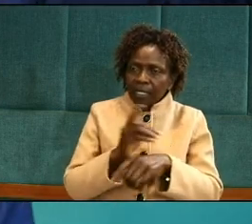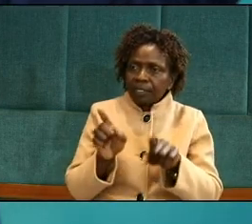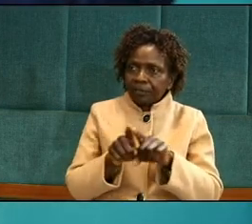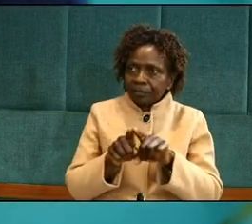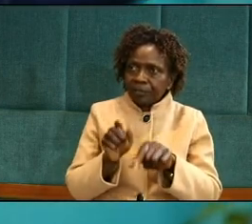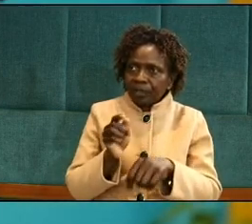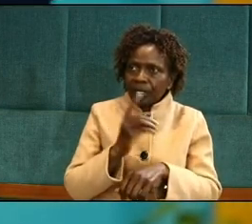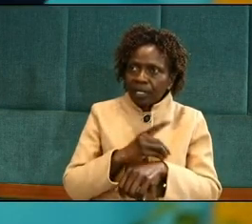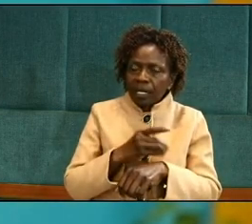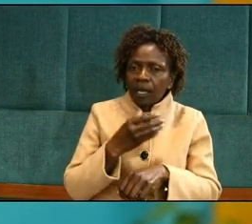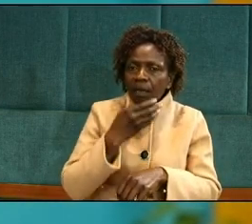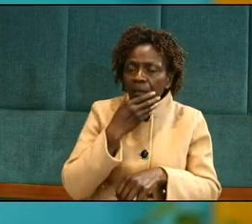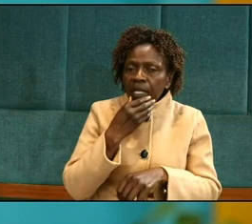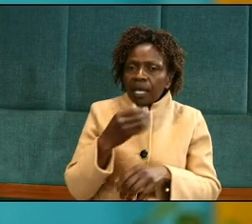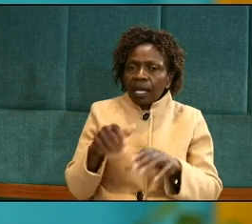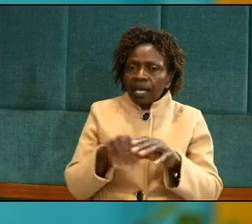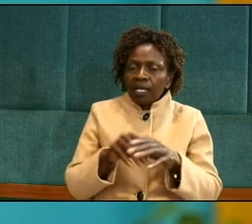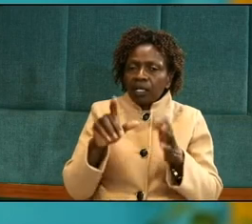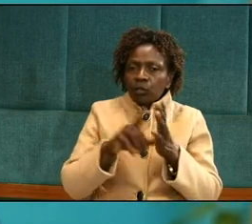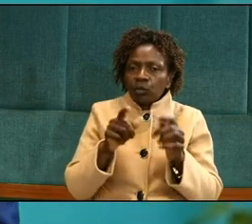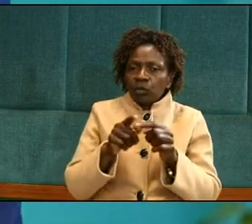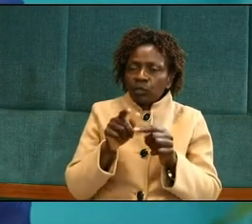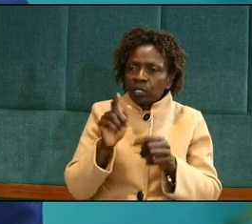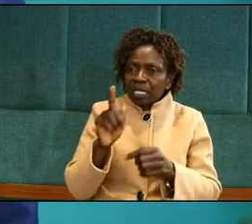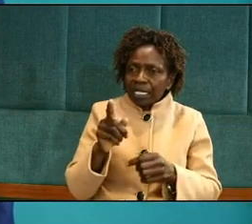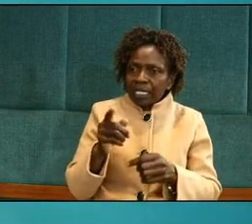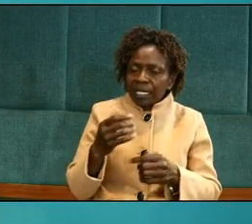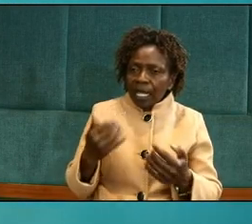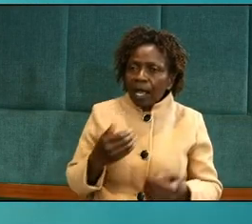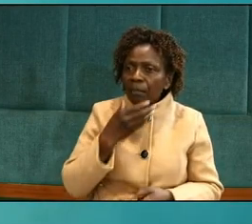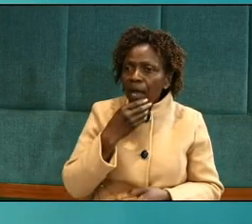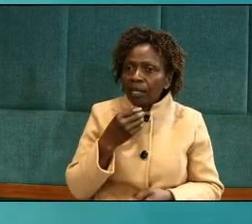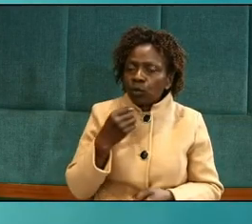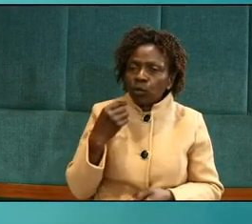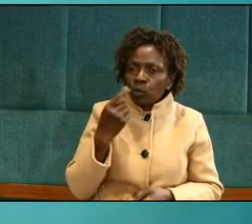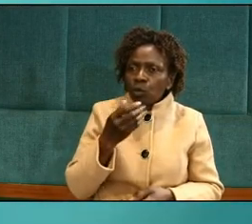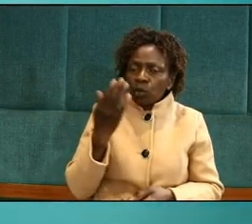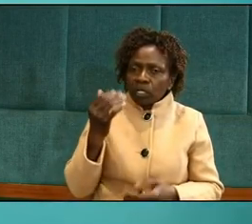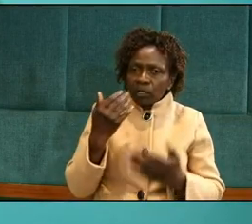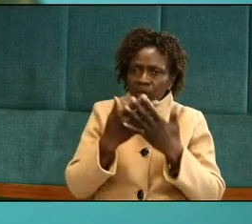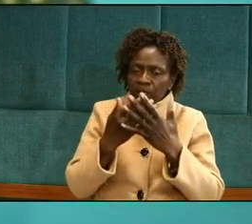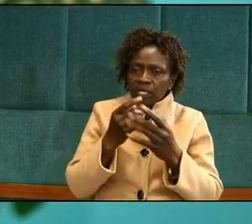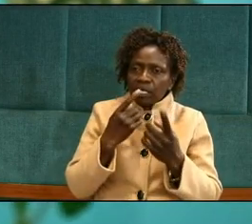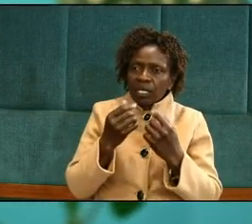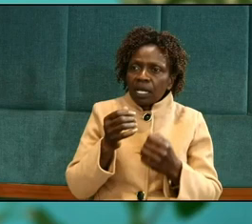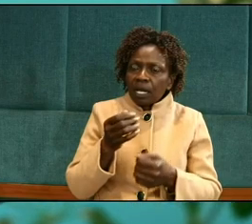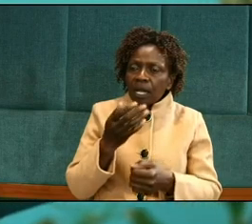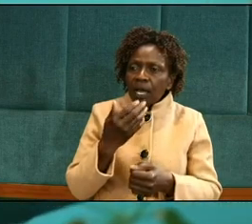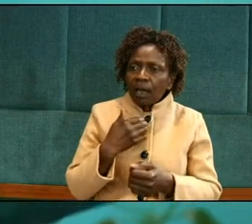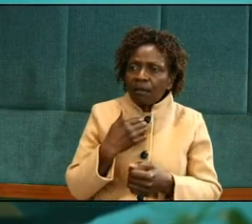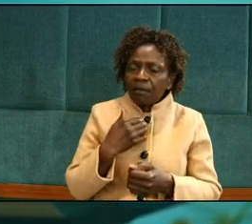the mother-in-law to this young man who was in prison said, "I have carried so